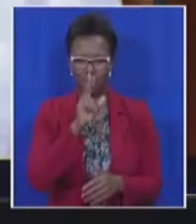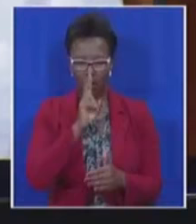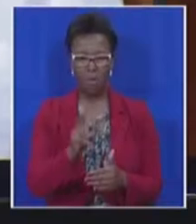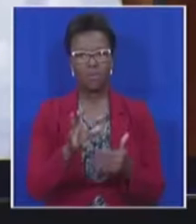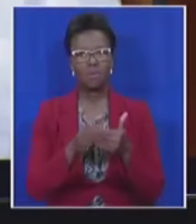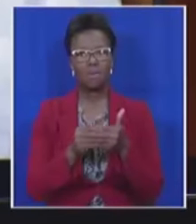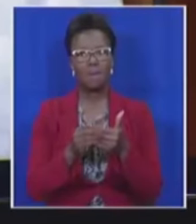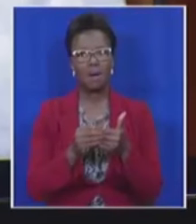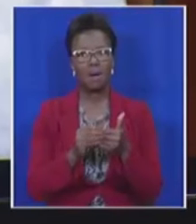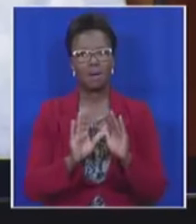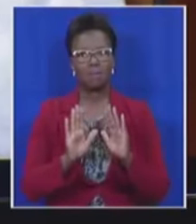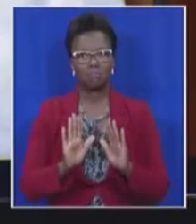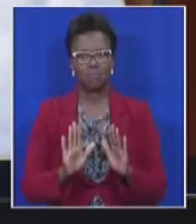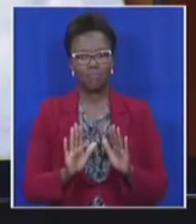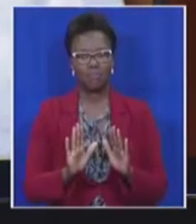Honourable Member.